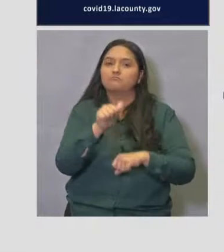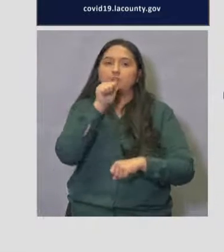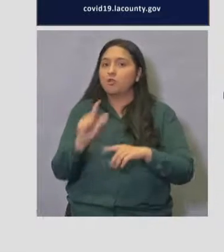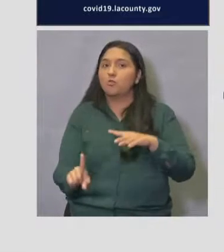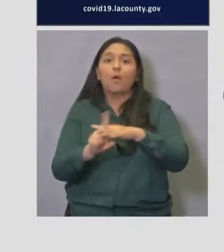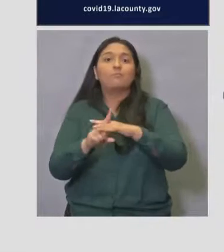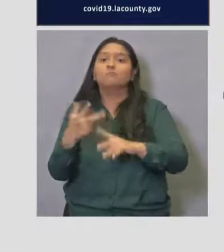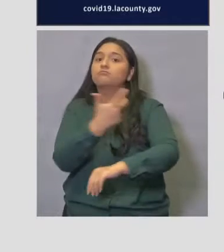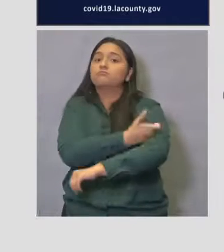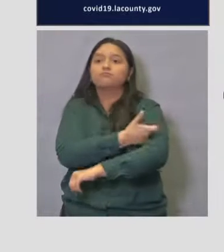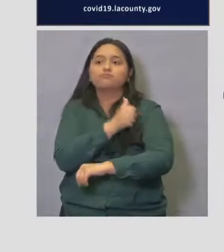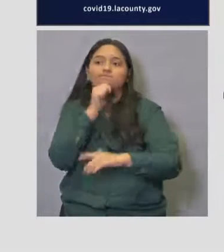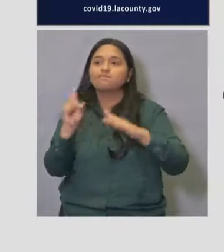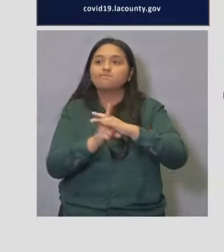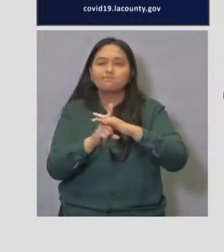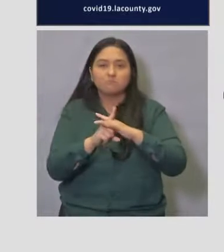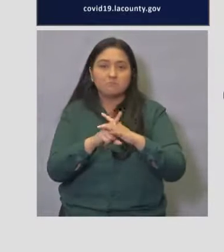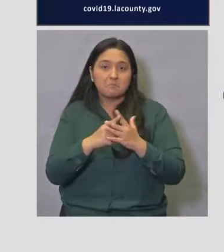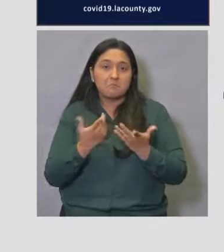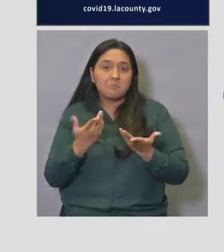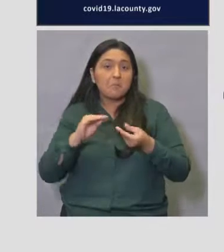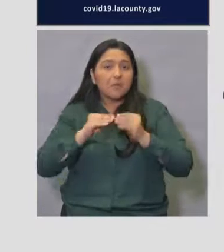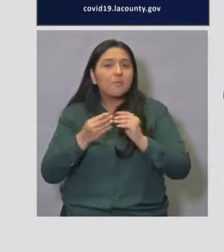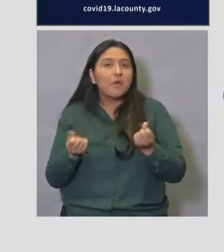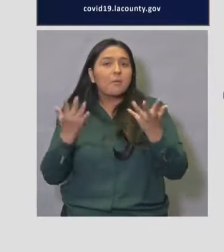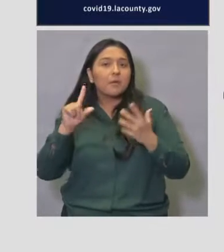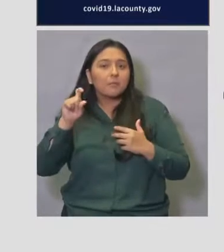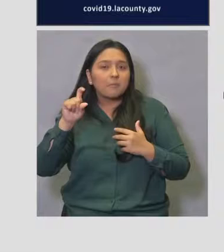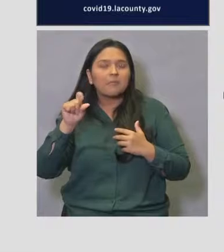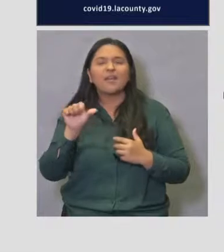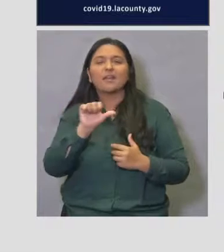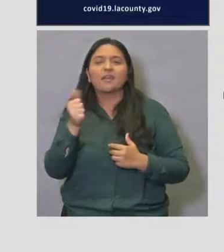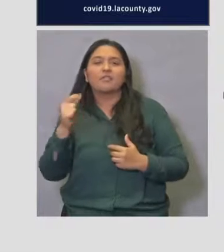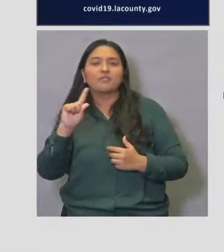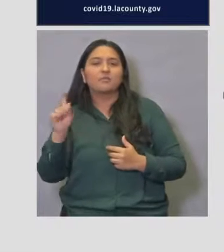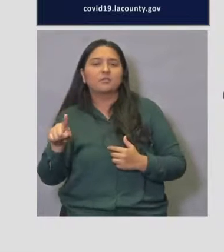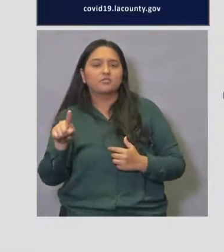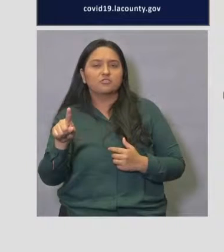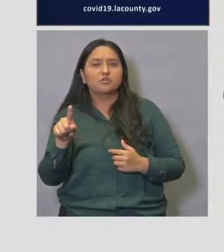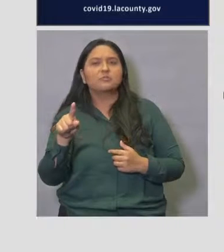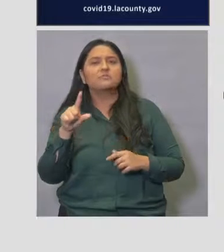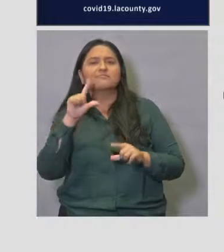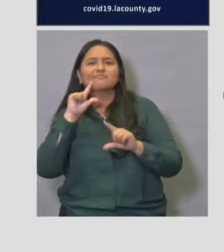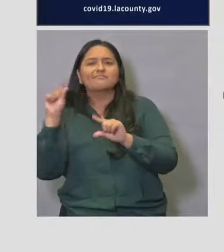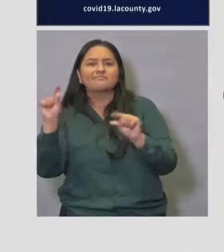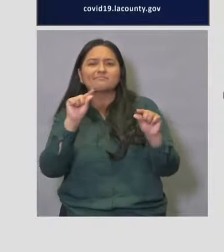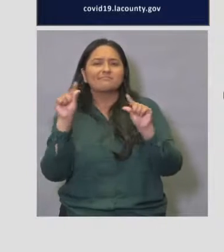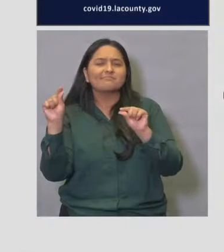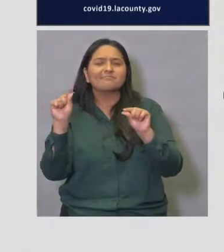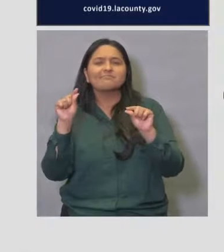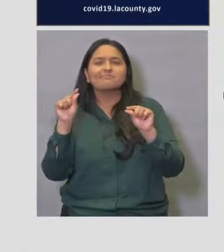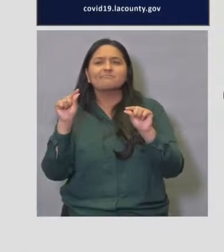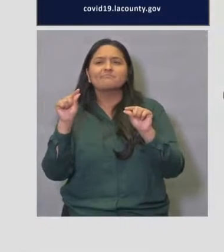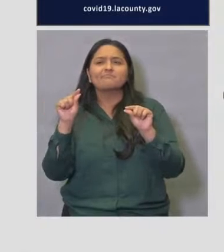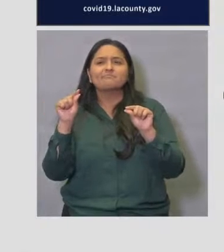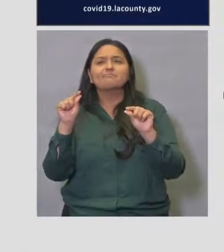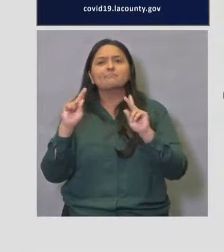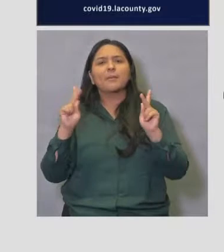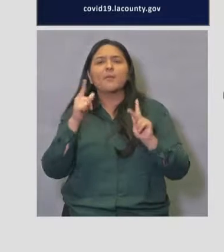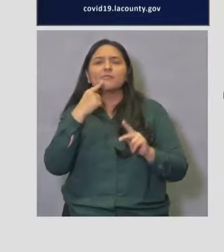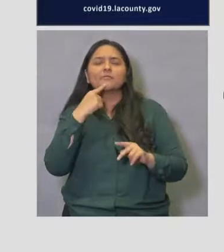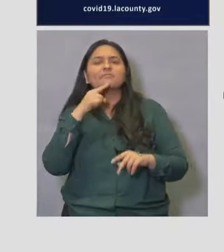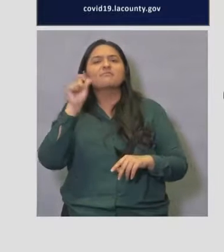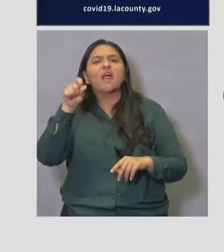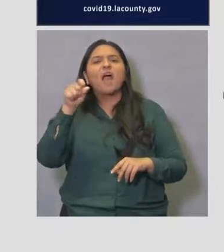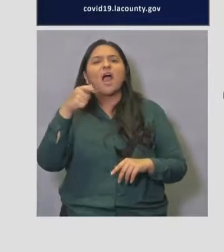ask is, excuse me, I'm sorry, there's a lot of word of mouth out there about people saying, yeah, I hung out till